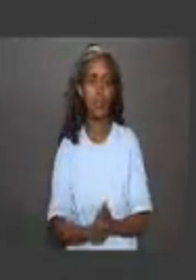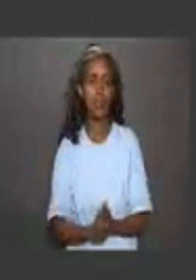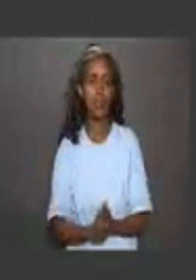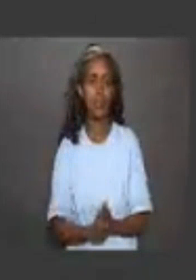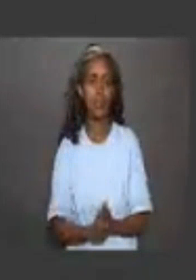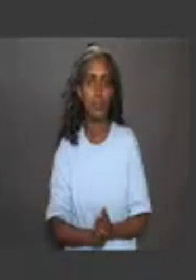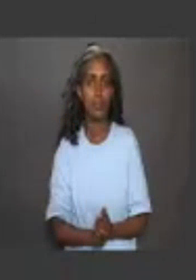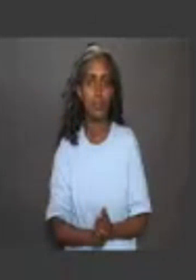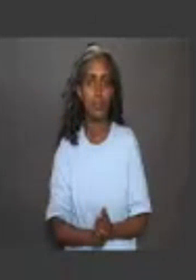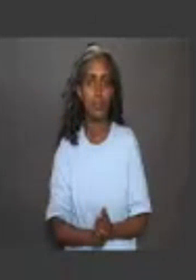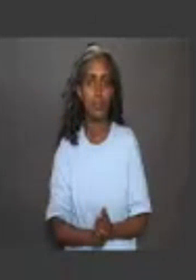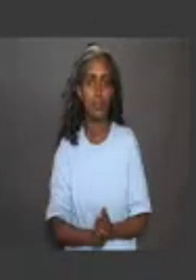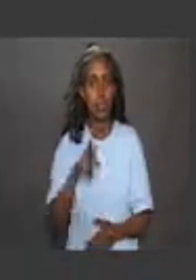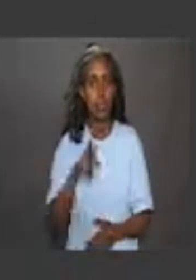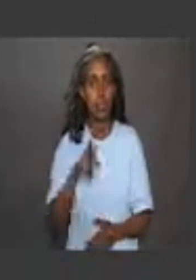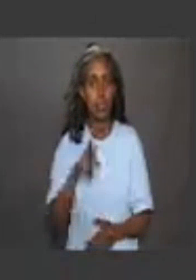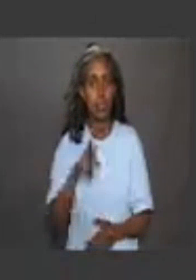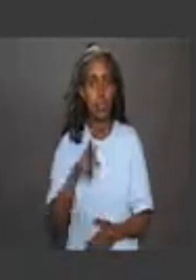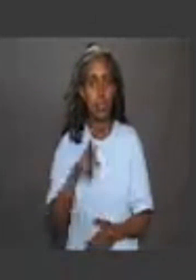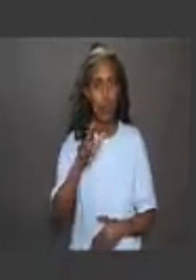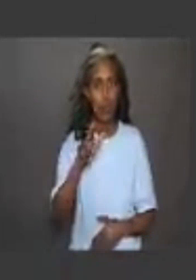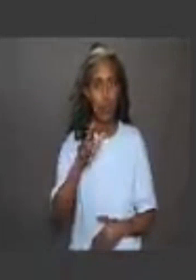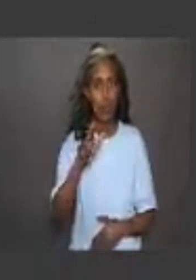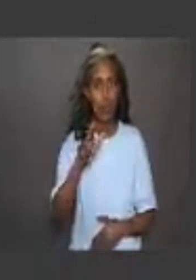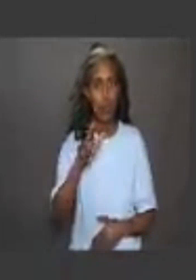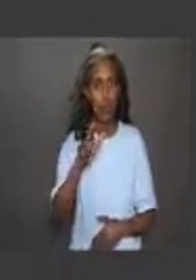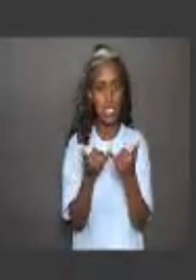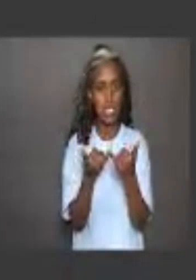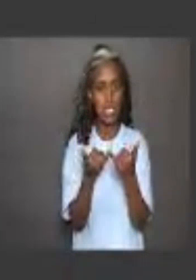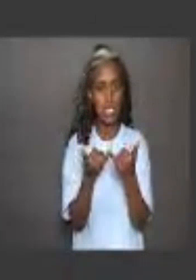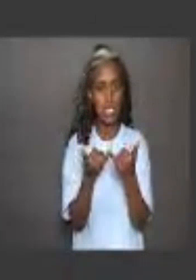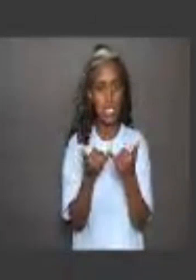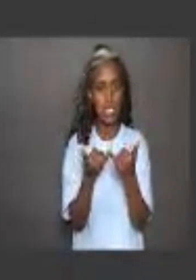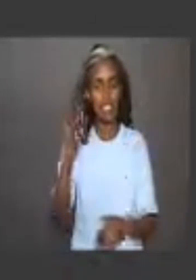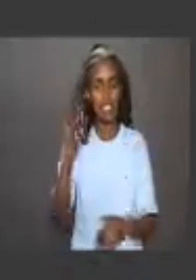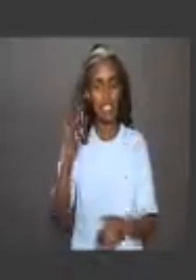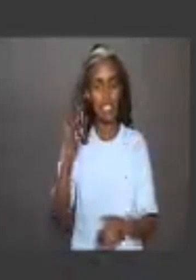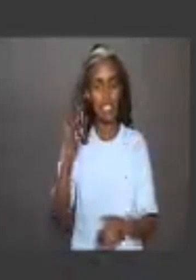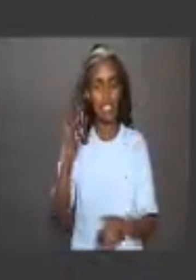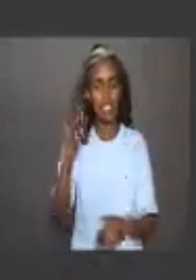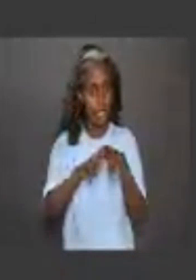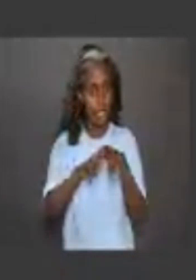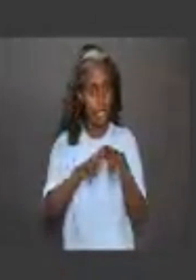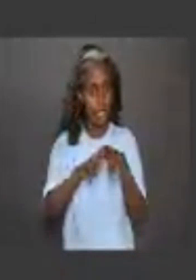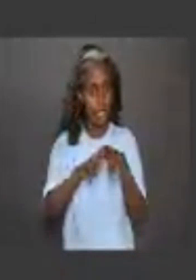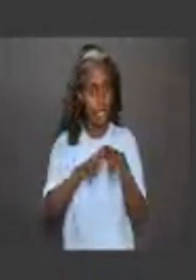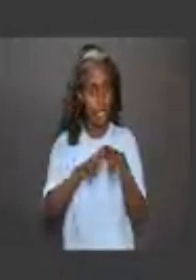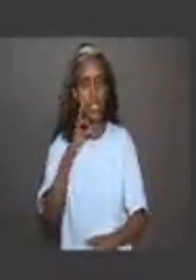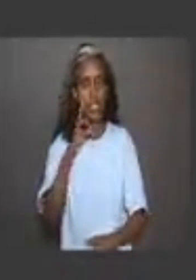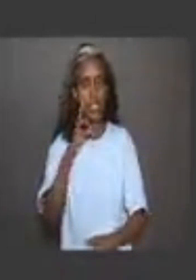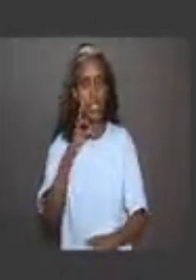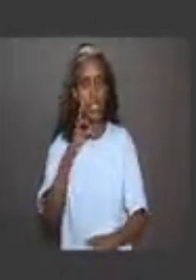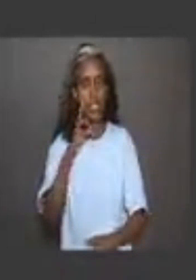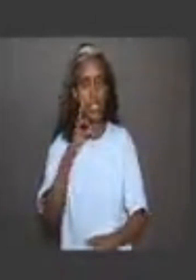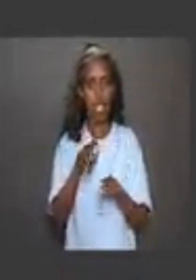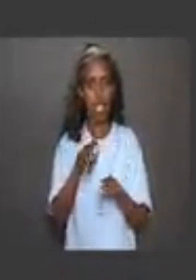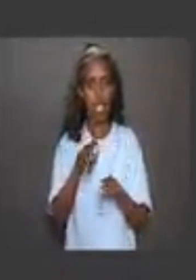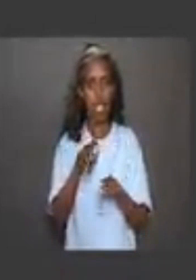The polynomial division theorem states that f of x divided